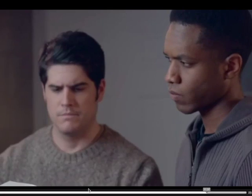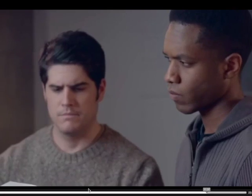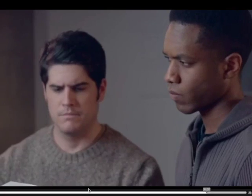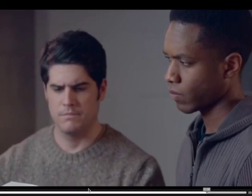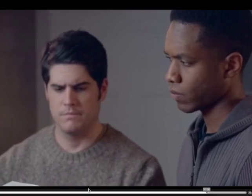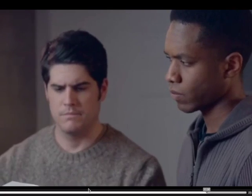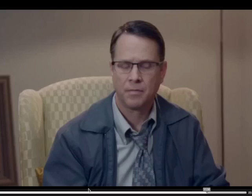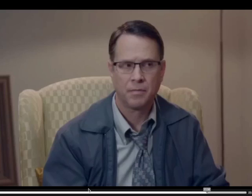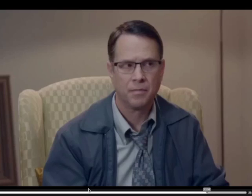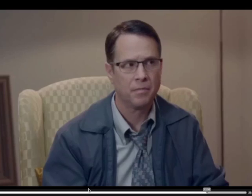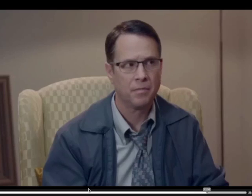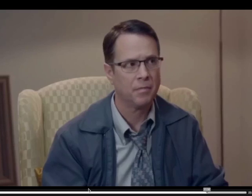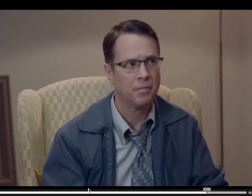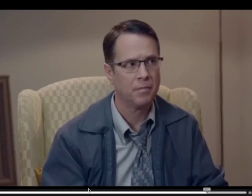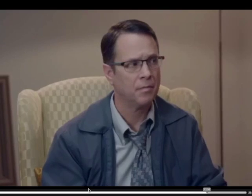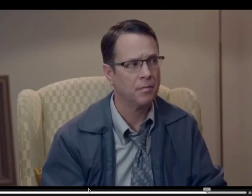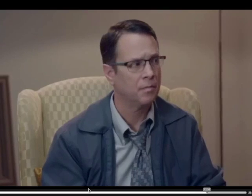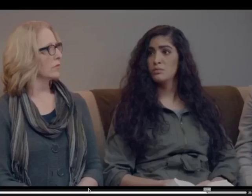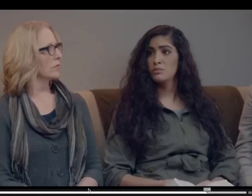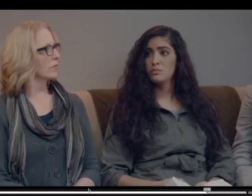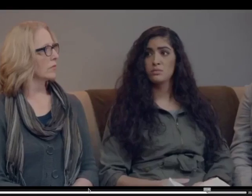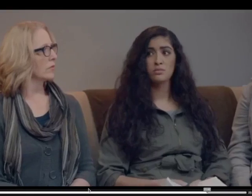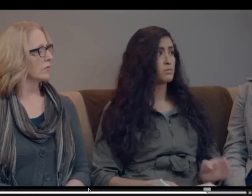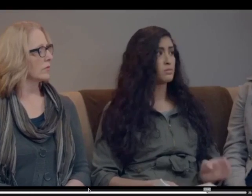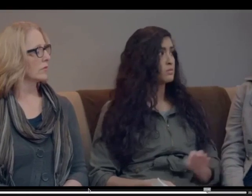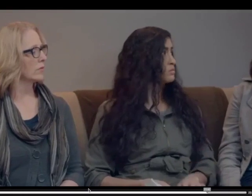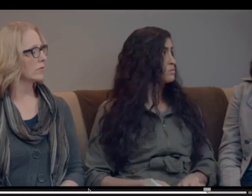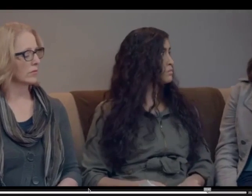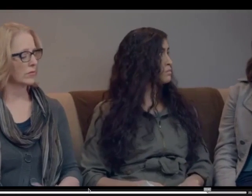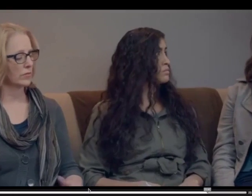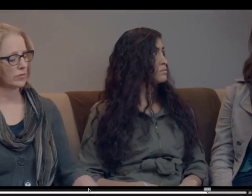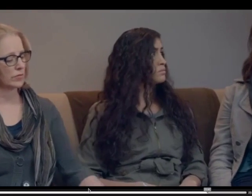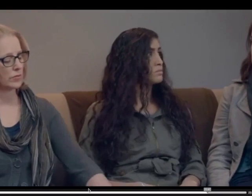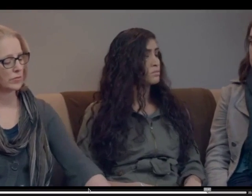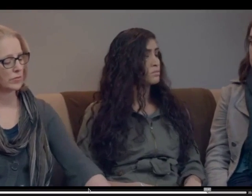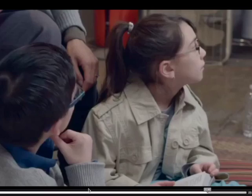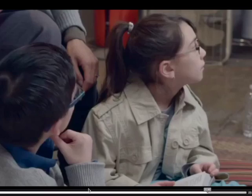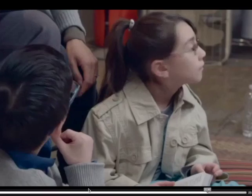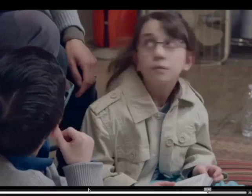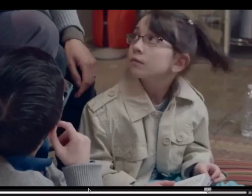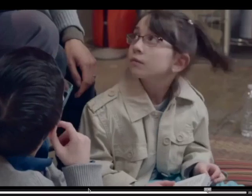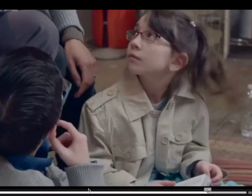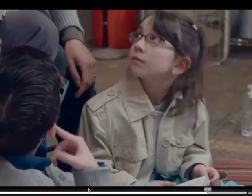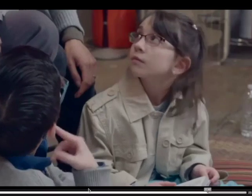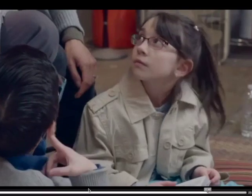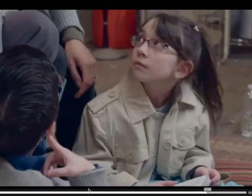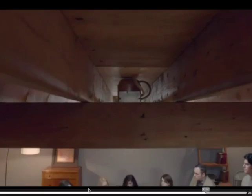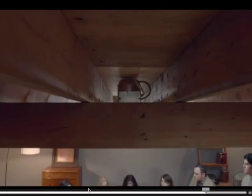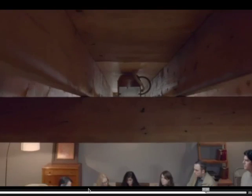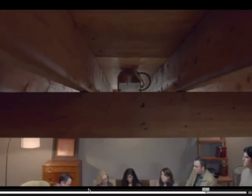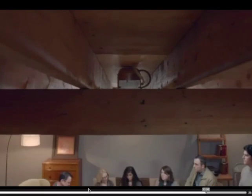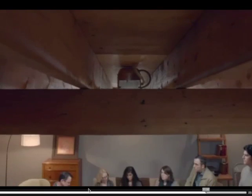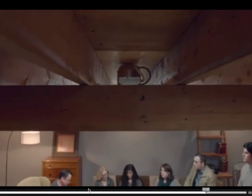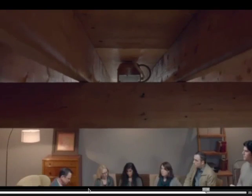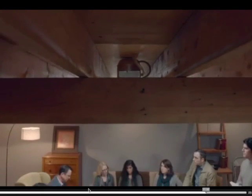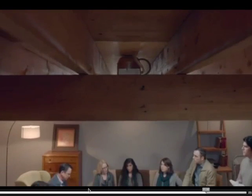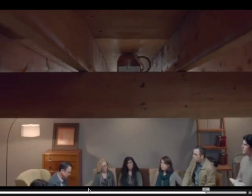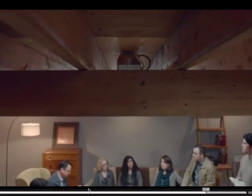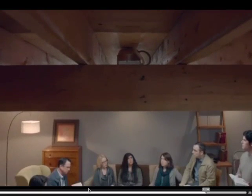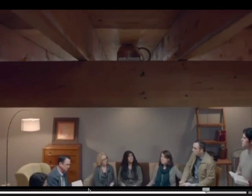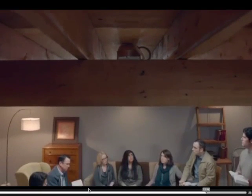Do you see anything? Do you see any witnesses? Where are they?